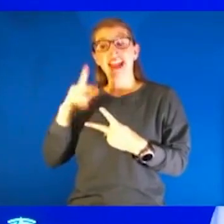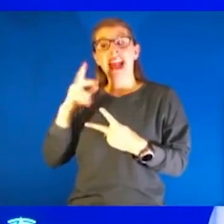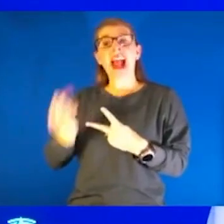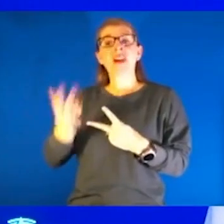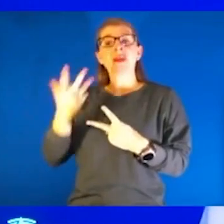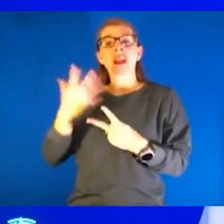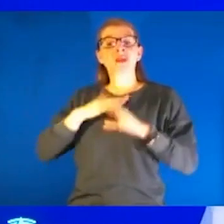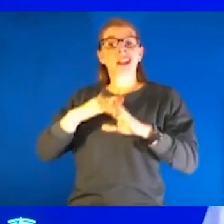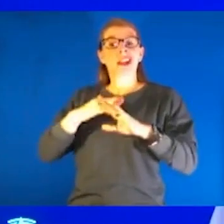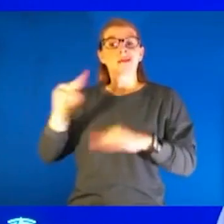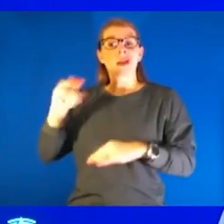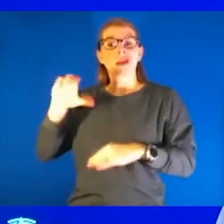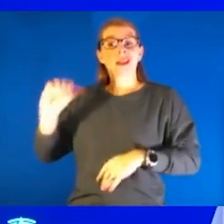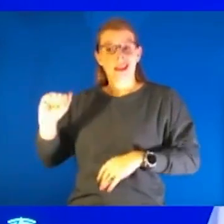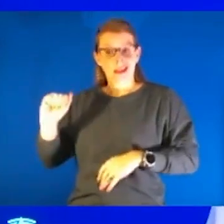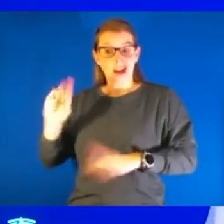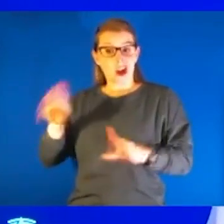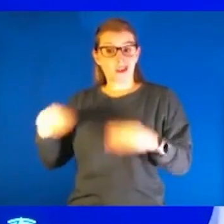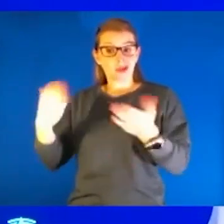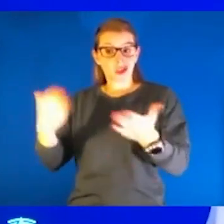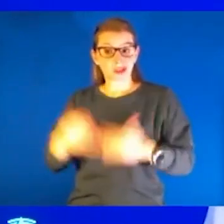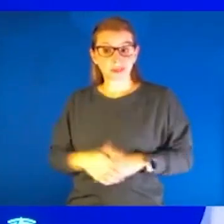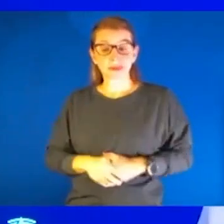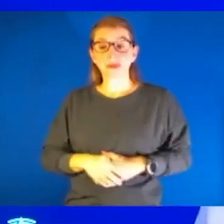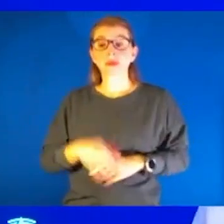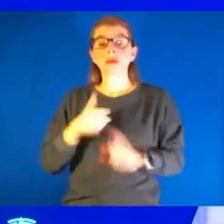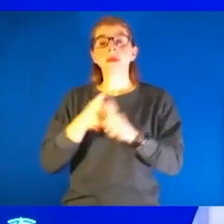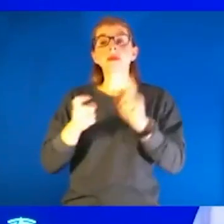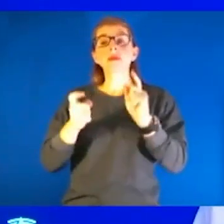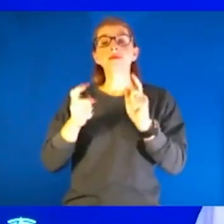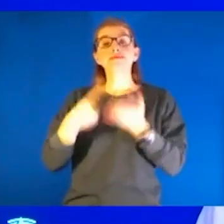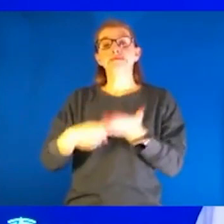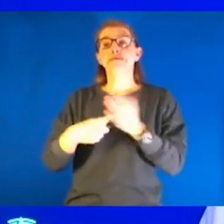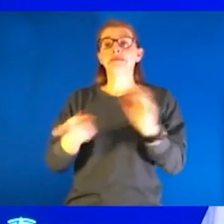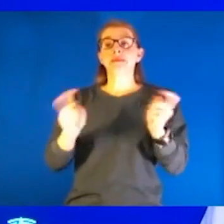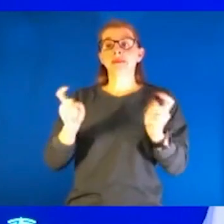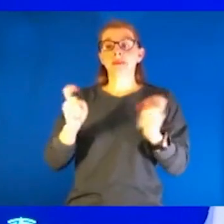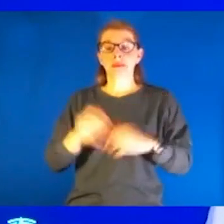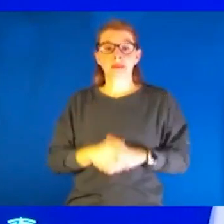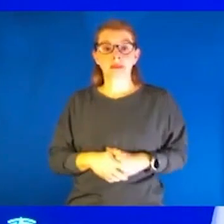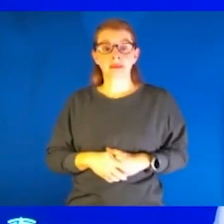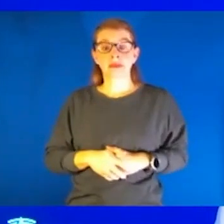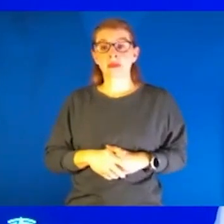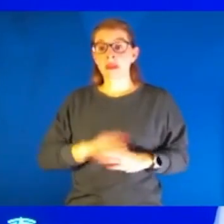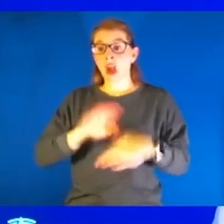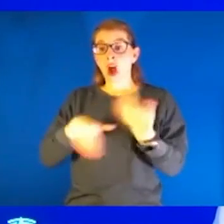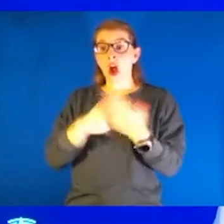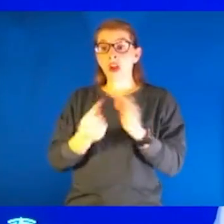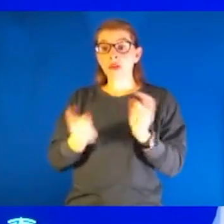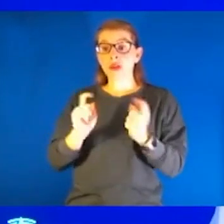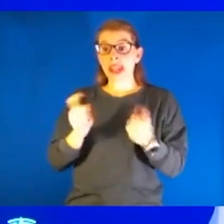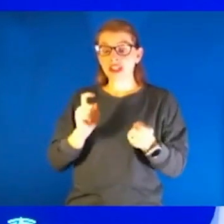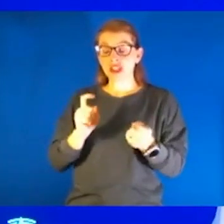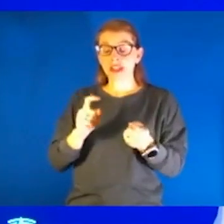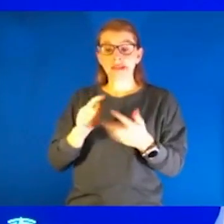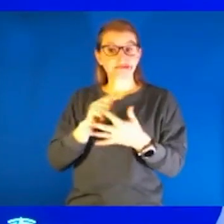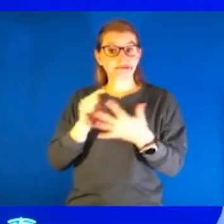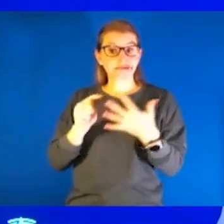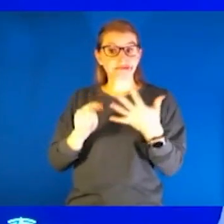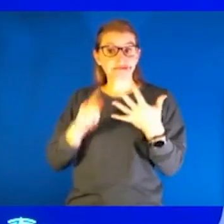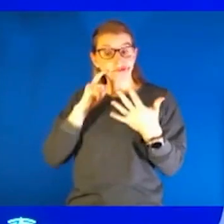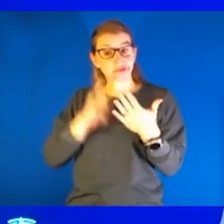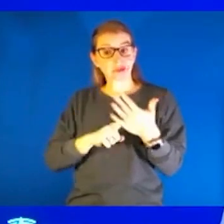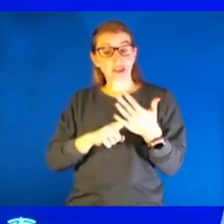antibodies offer. And if you were talking about mutations, going through all the mutations, the biggest thing that they've seen is that there are